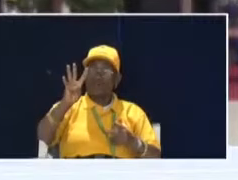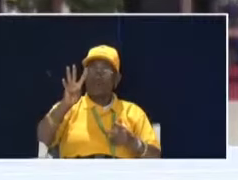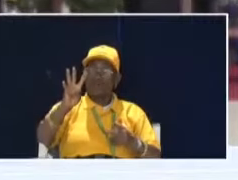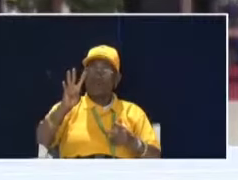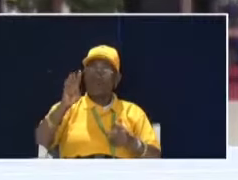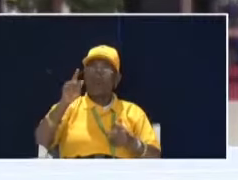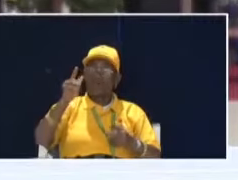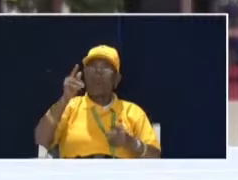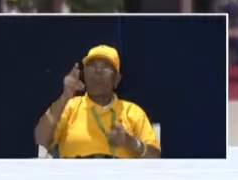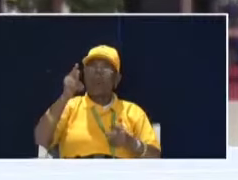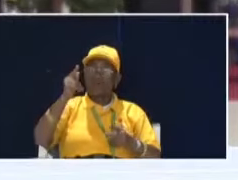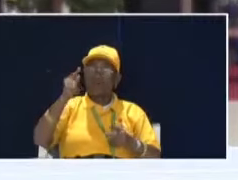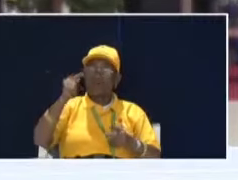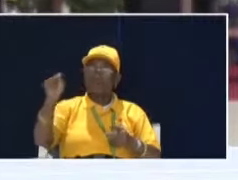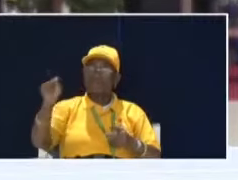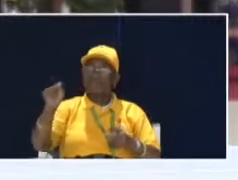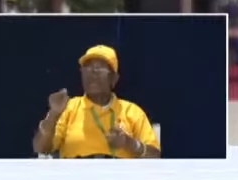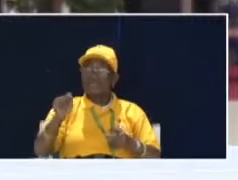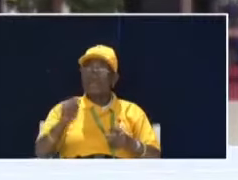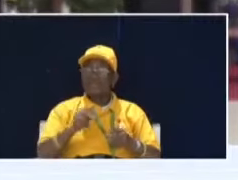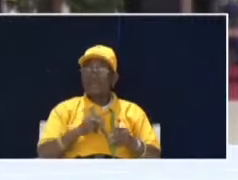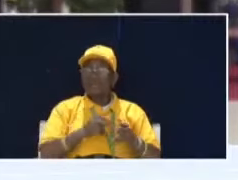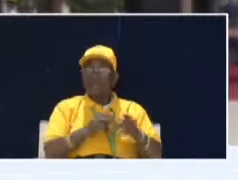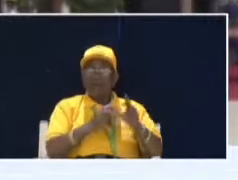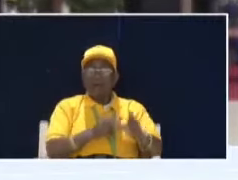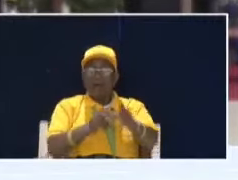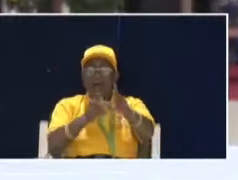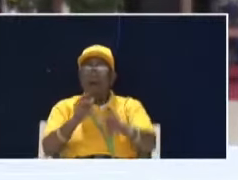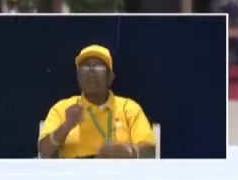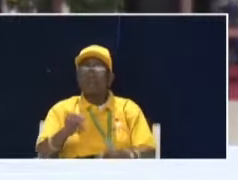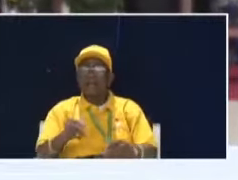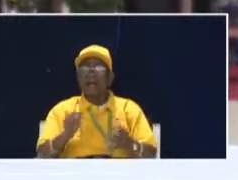24, the hunted became the hunter.